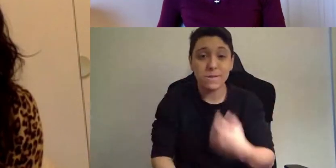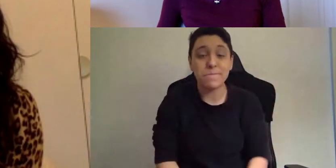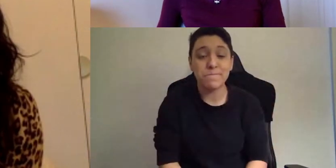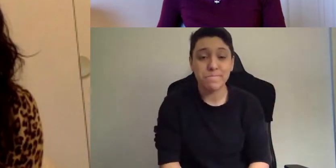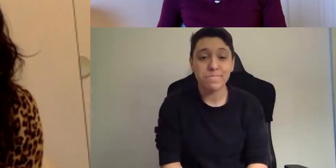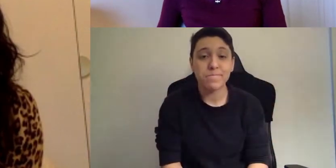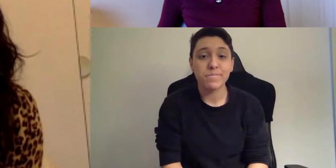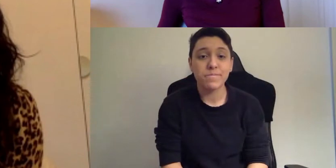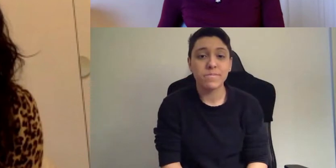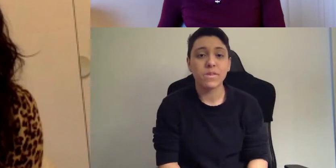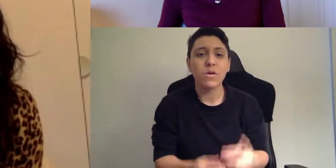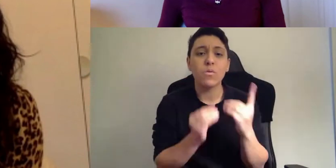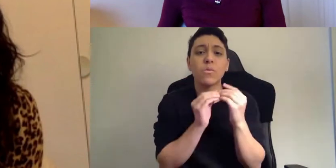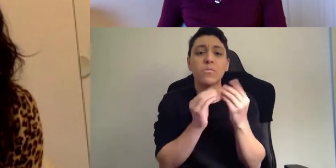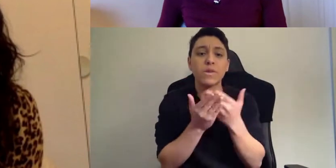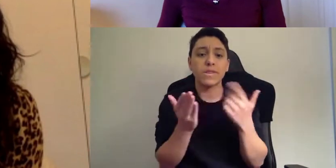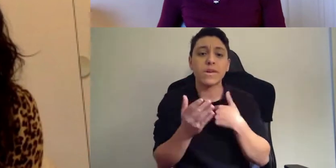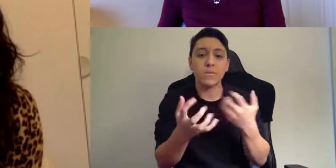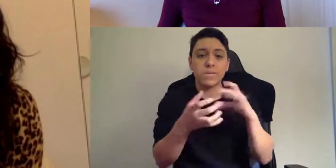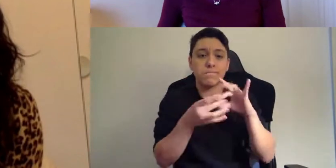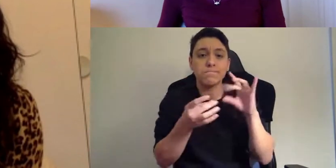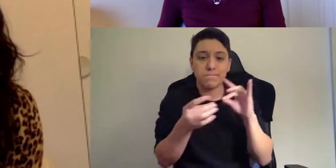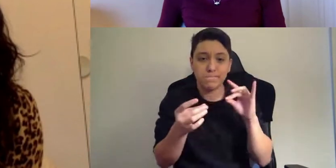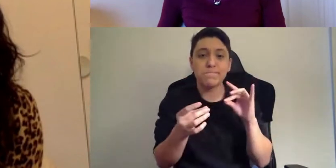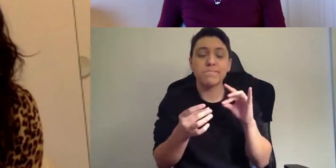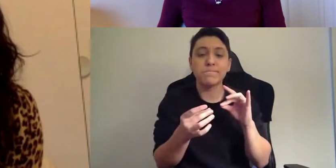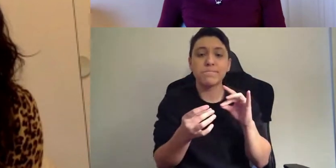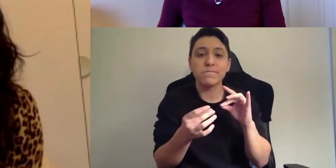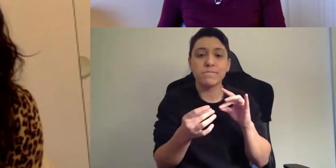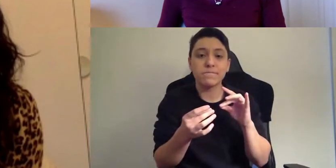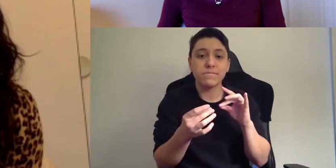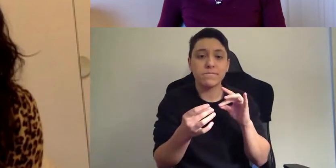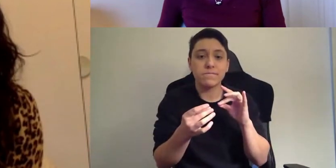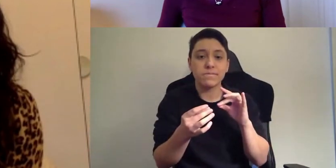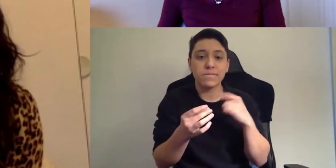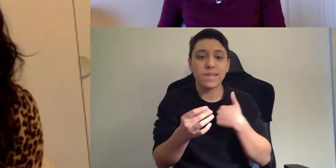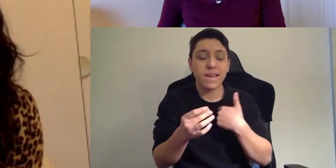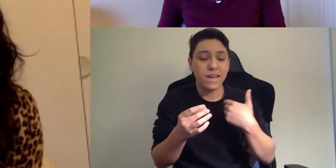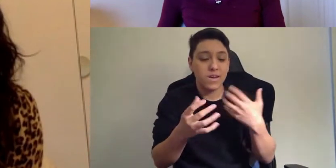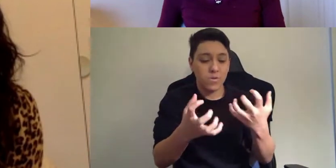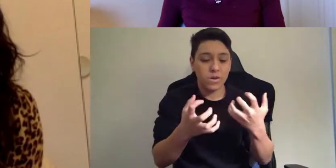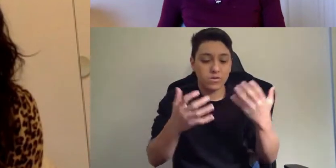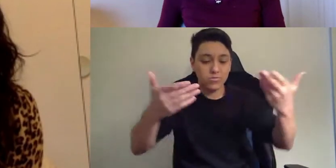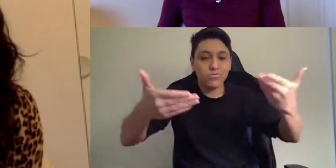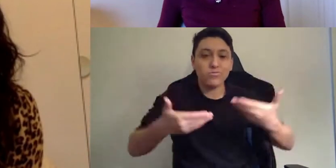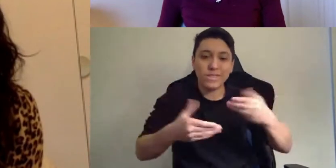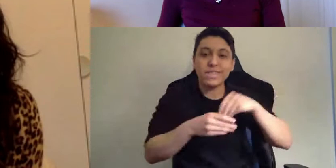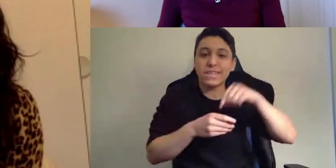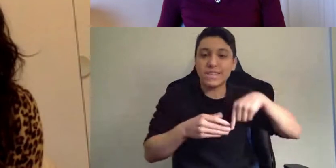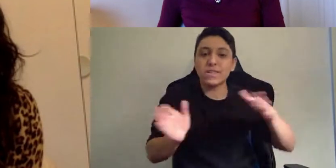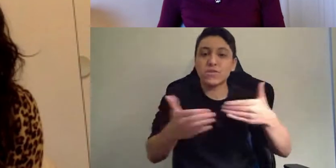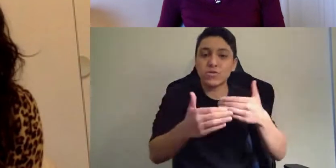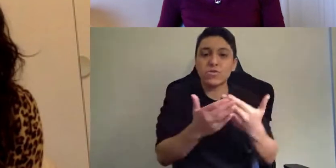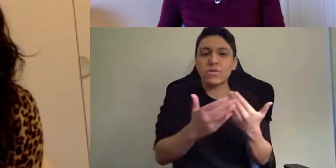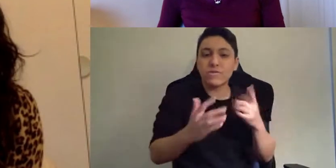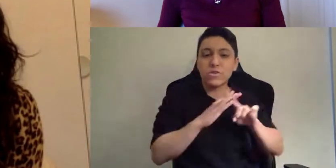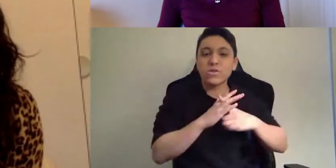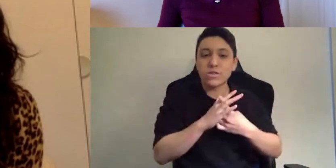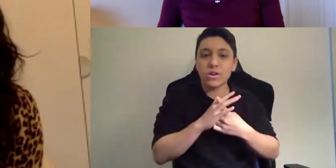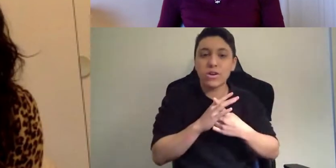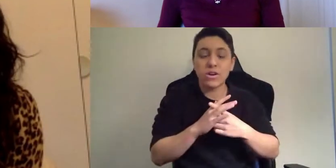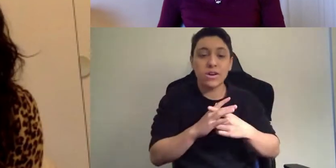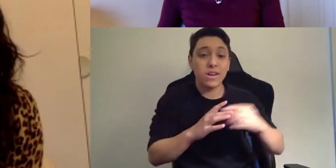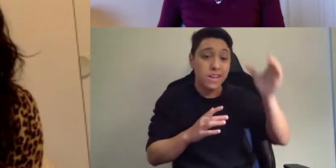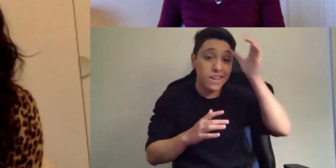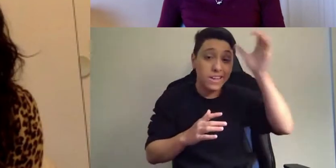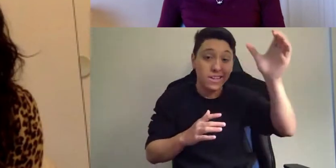One more thing I wanted to mention too, to just bring into the room before we get started, is the concept of